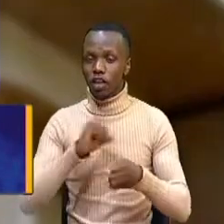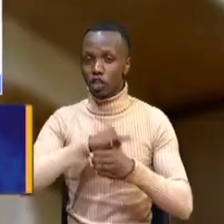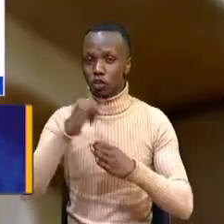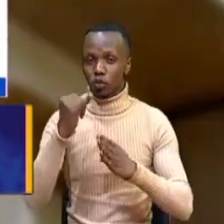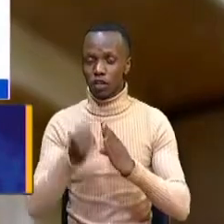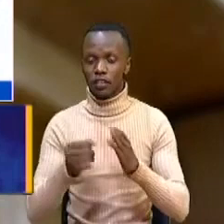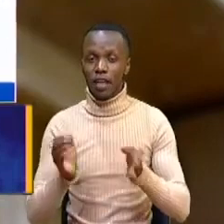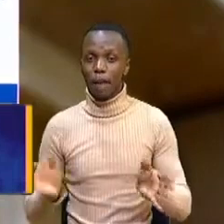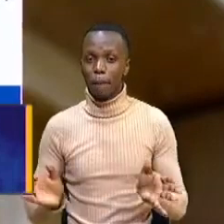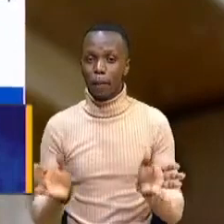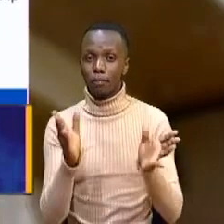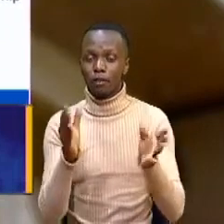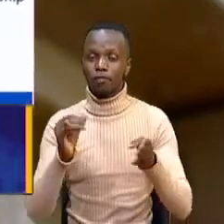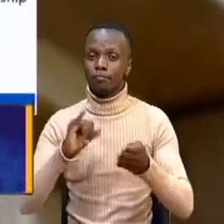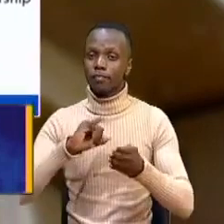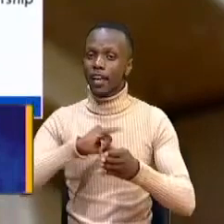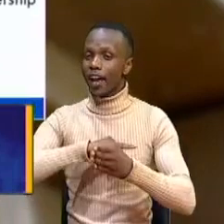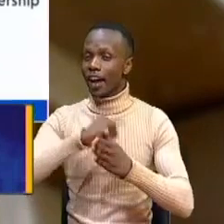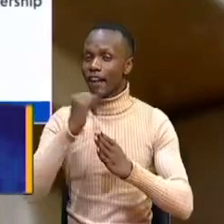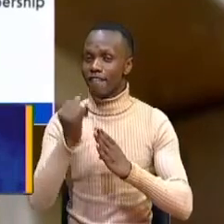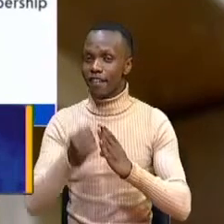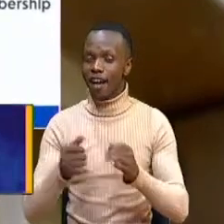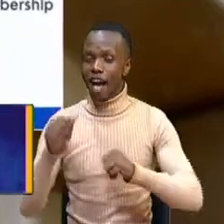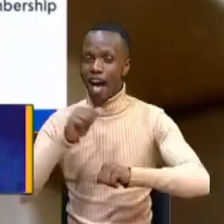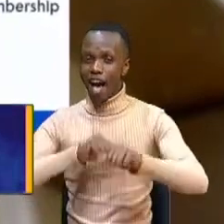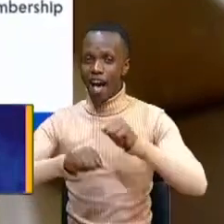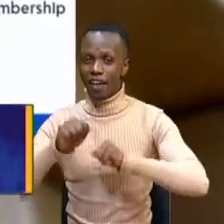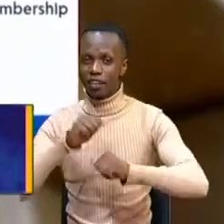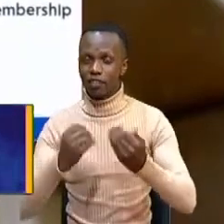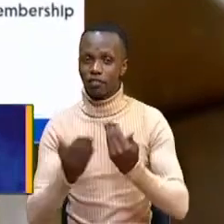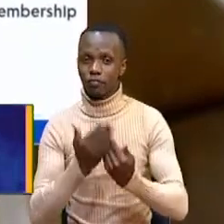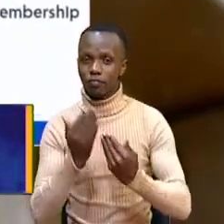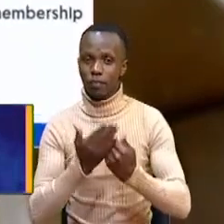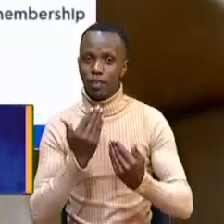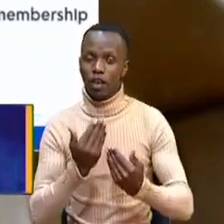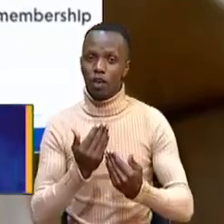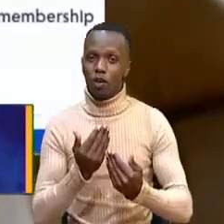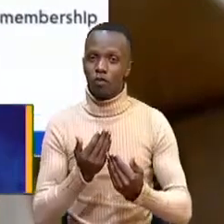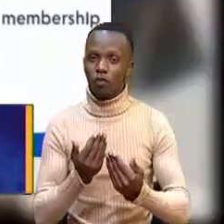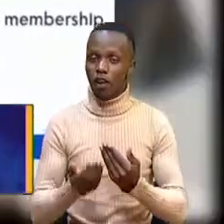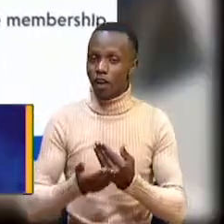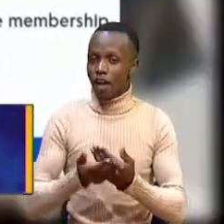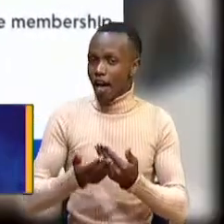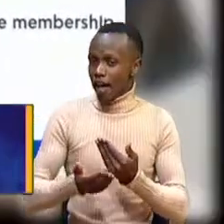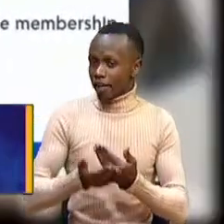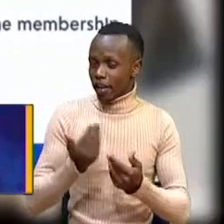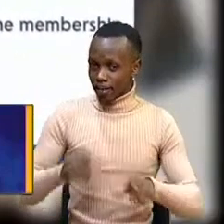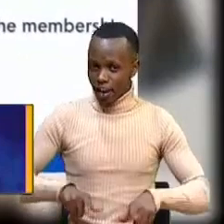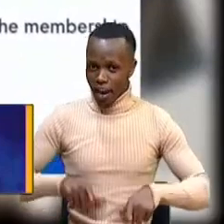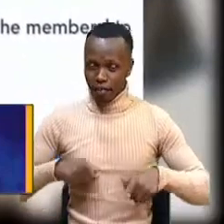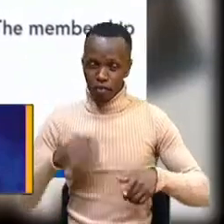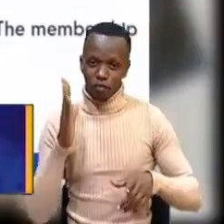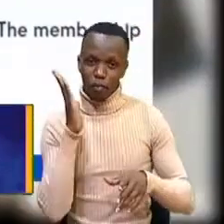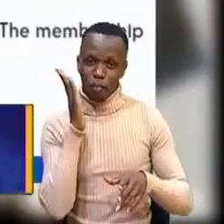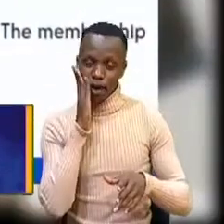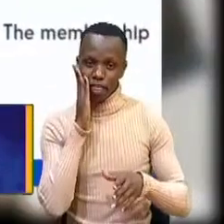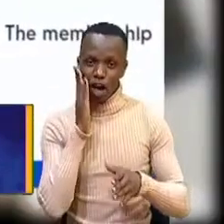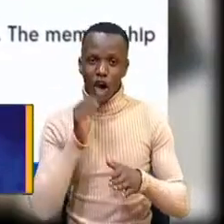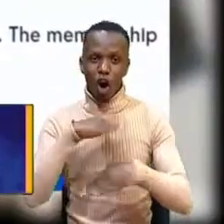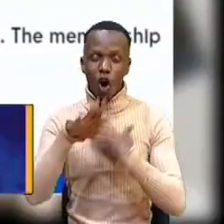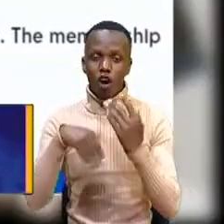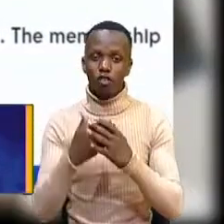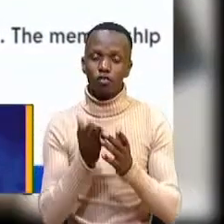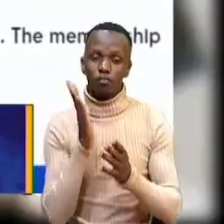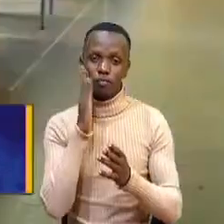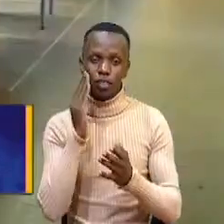public that the cover is still active and continues to take care of the welfare of mothers intended. It additionally noted that all mothers will benefit